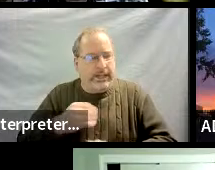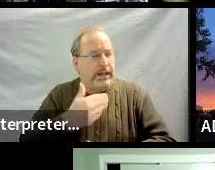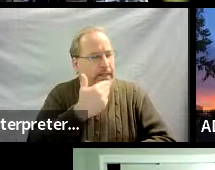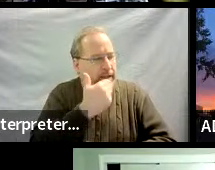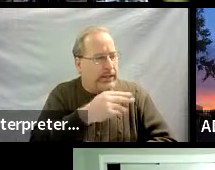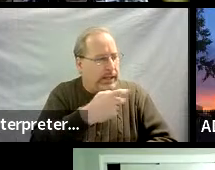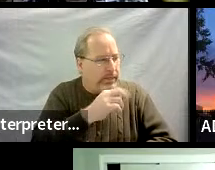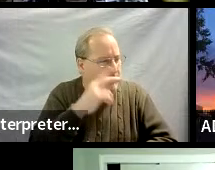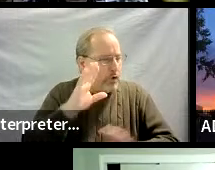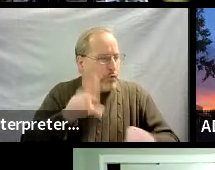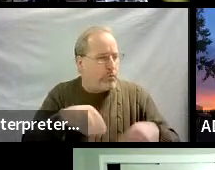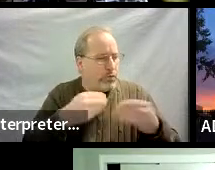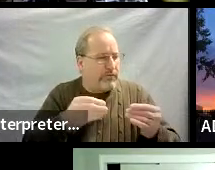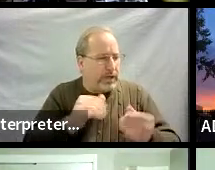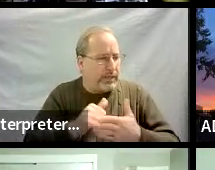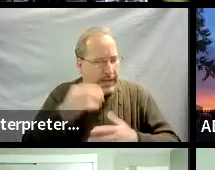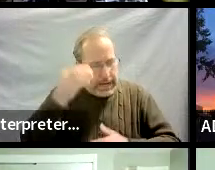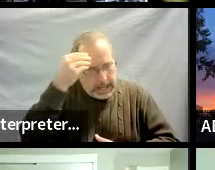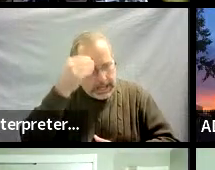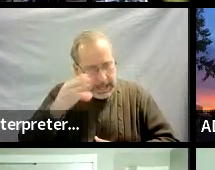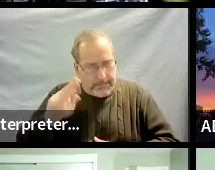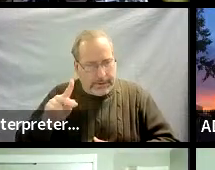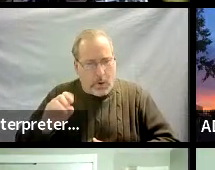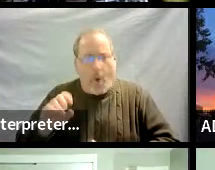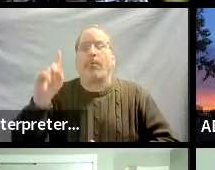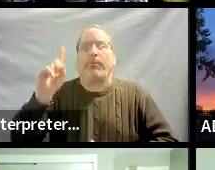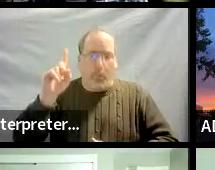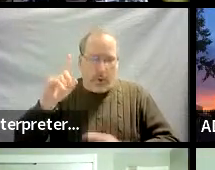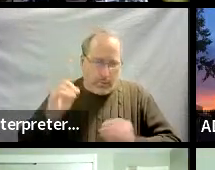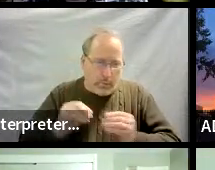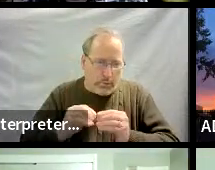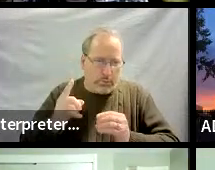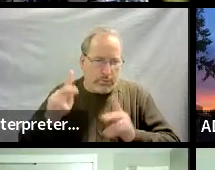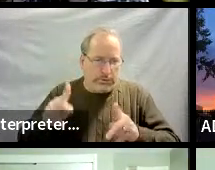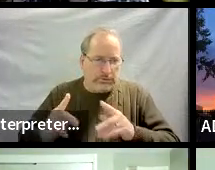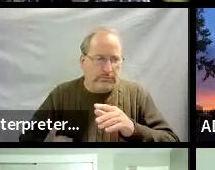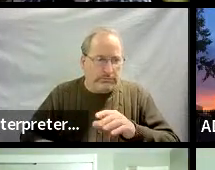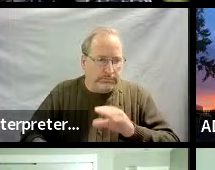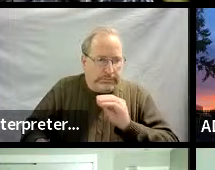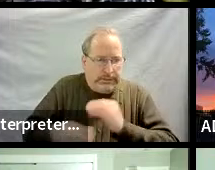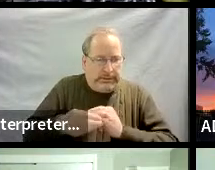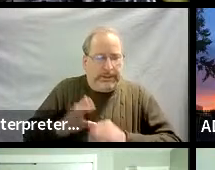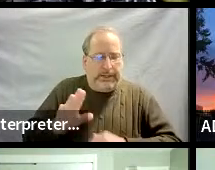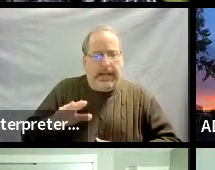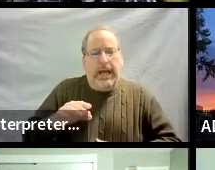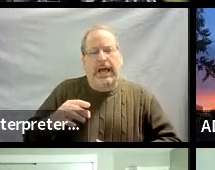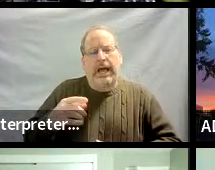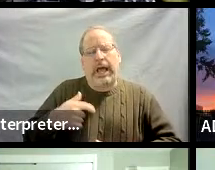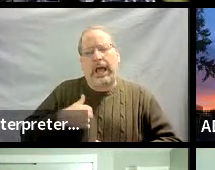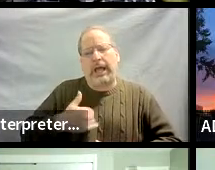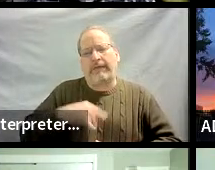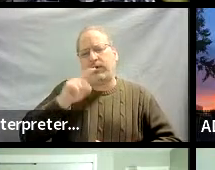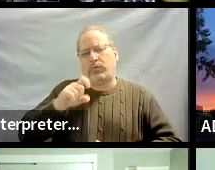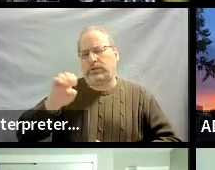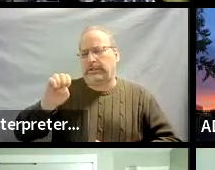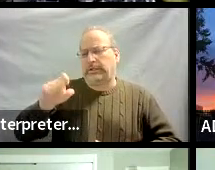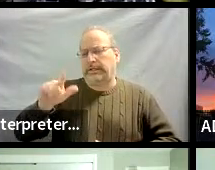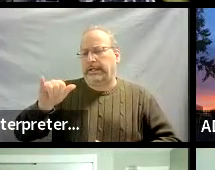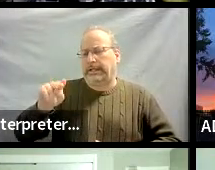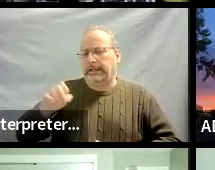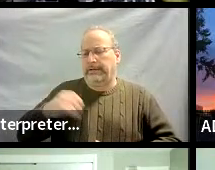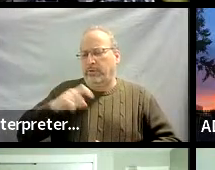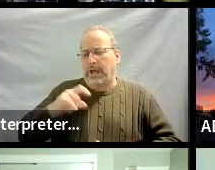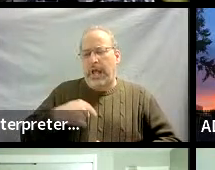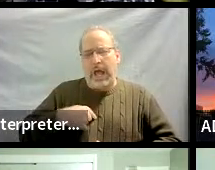for providing the update to the group. Oh, we have one more question from Elaine. Yeah, I just had a question. So say